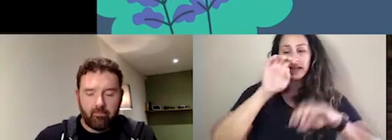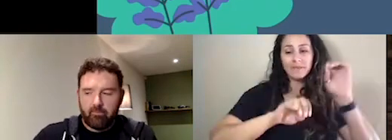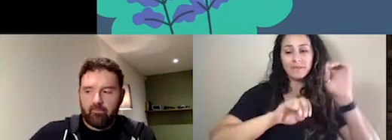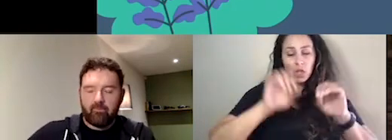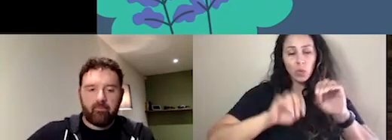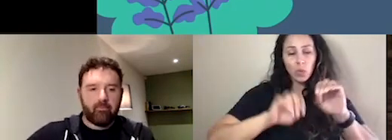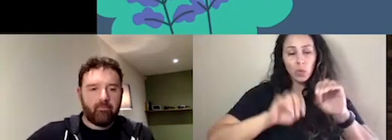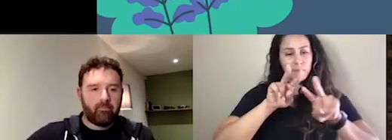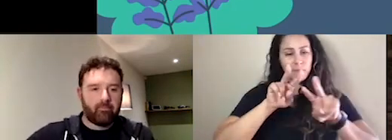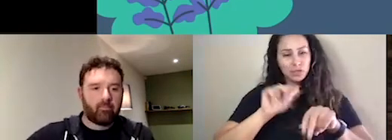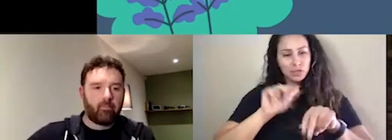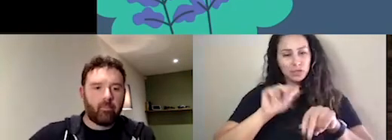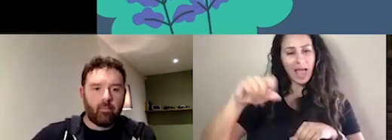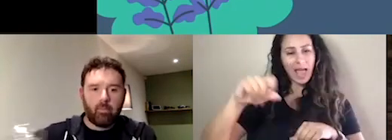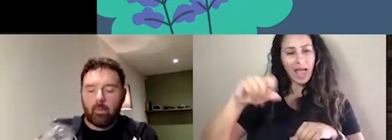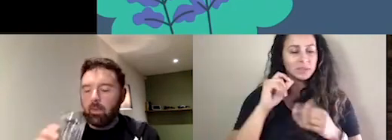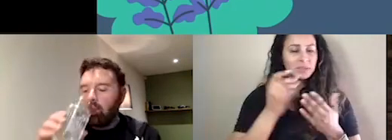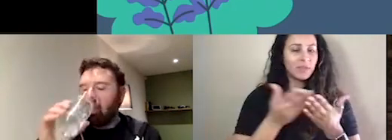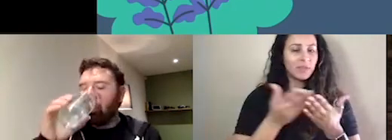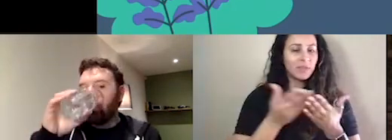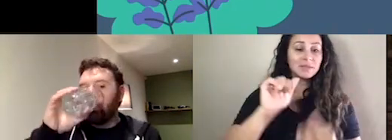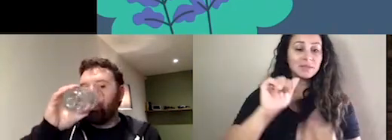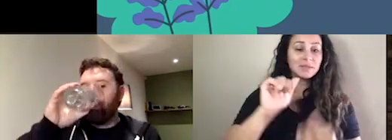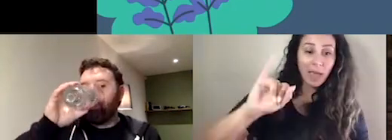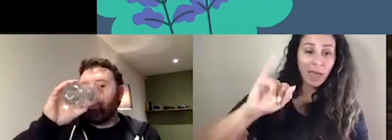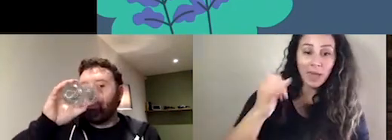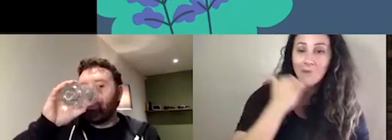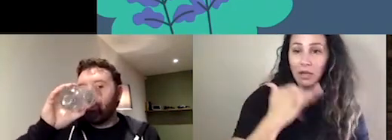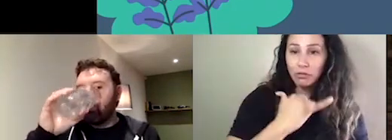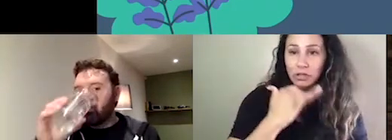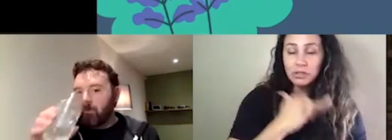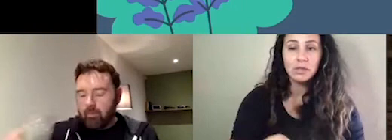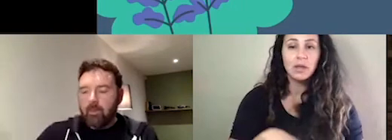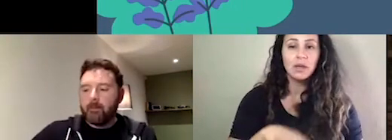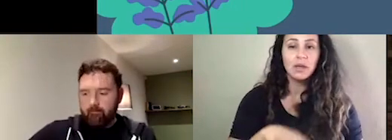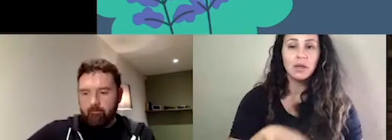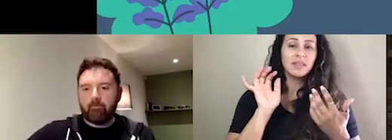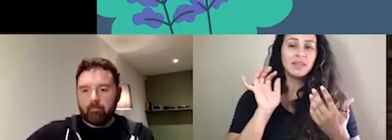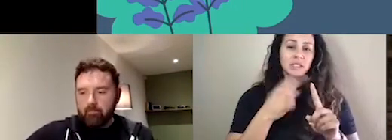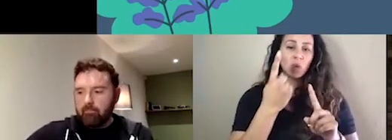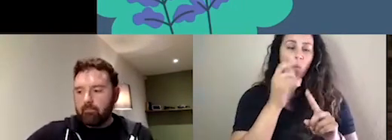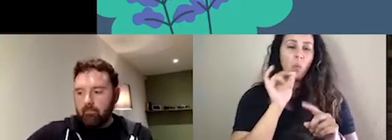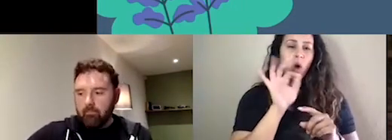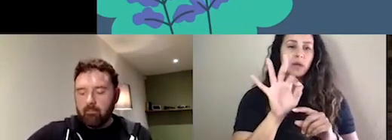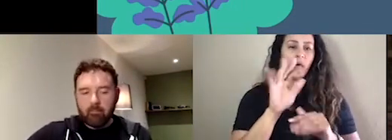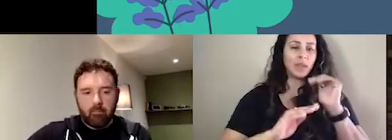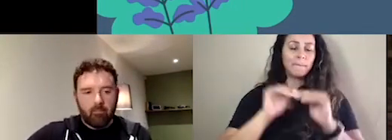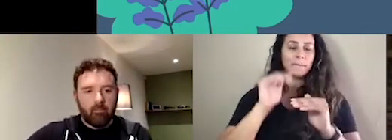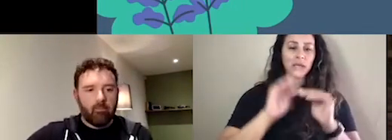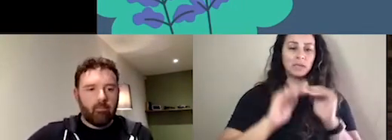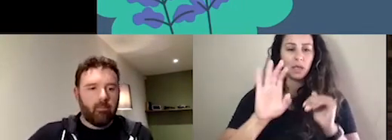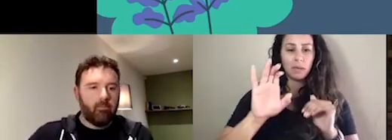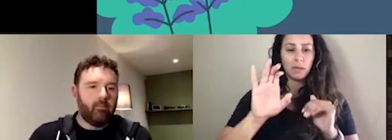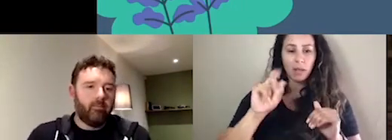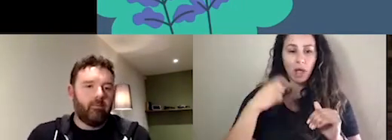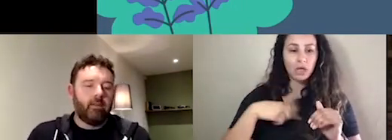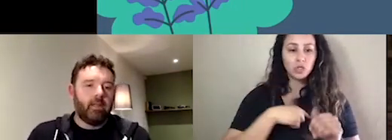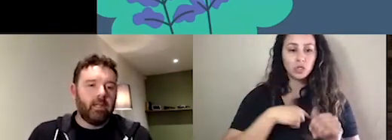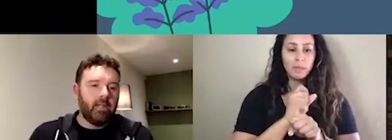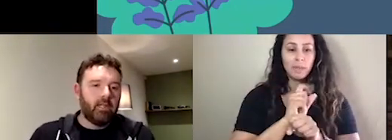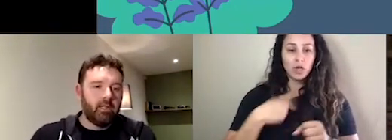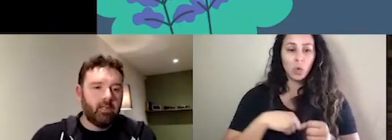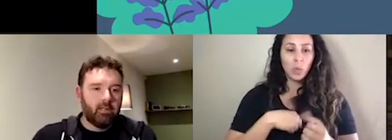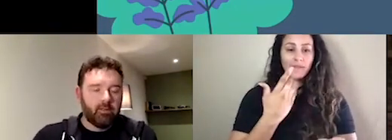apps for things like API errors. So like that's one of the building blocks we make sure we validate as we look